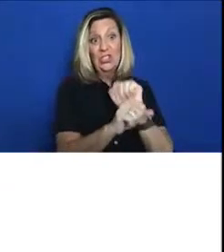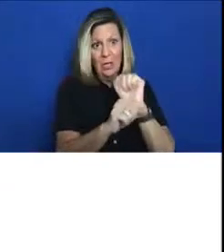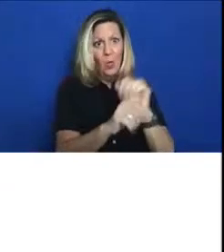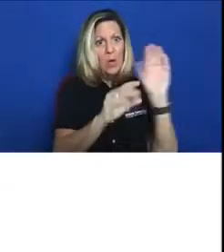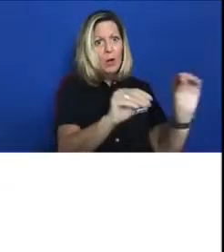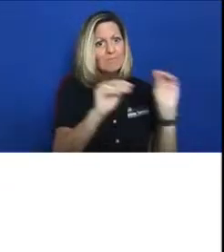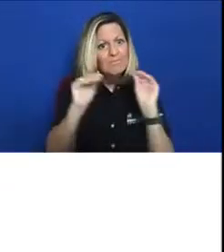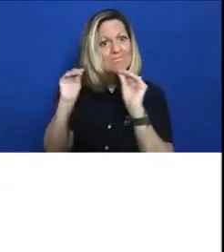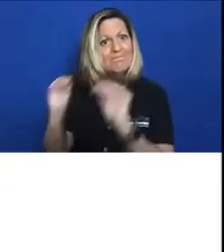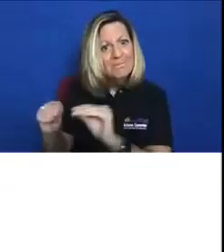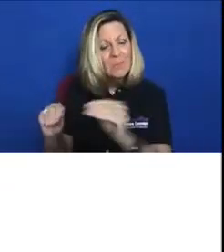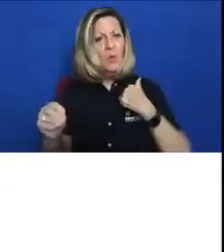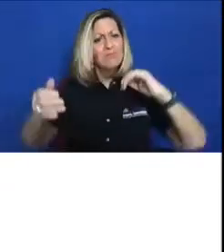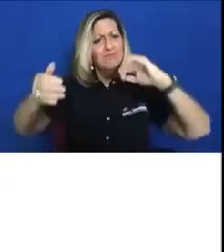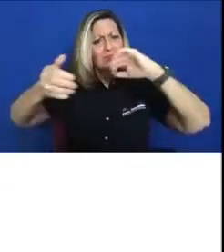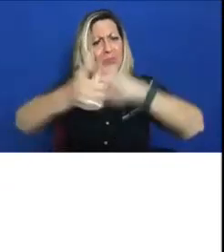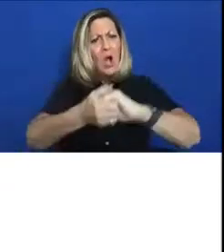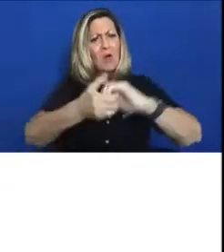searching for jobs.